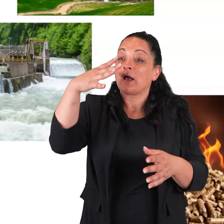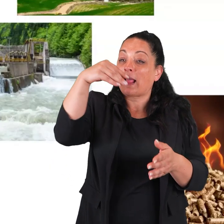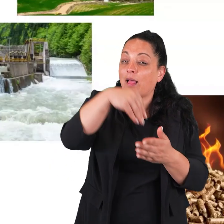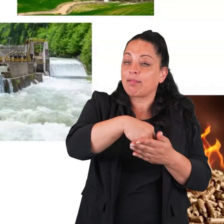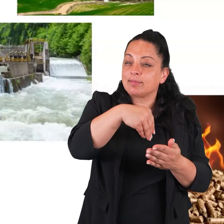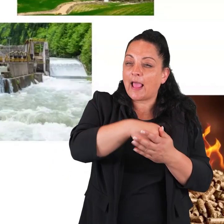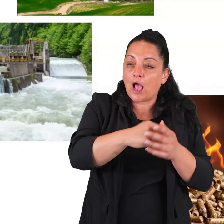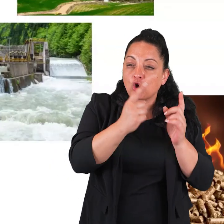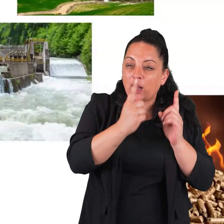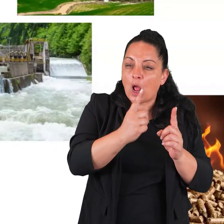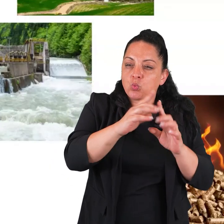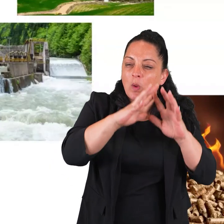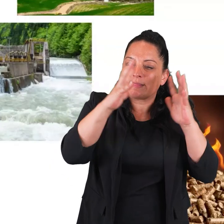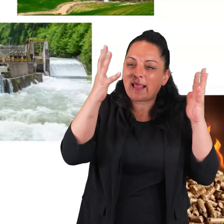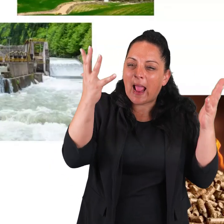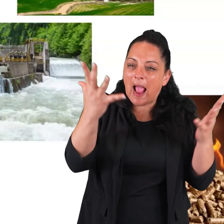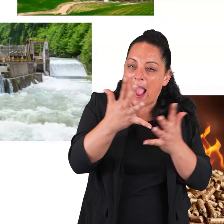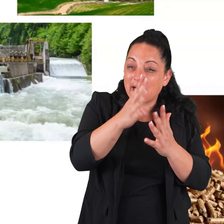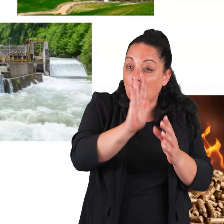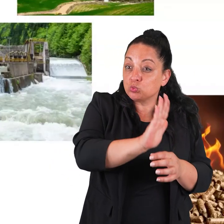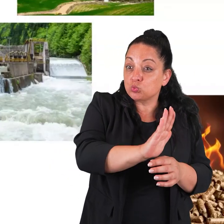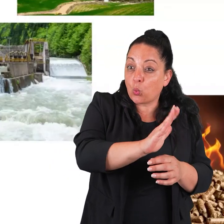natural internal heat